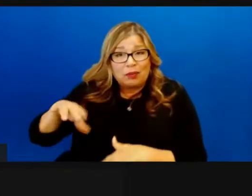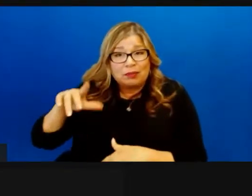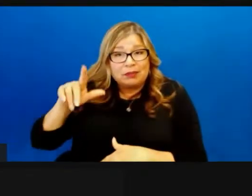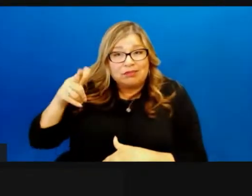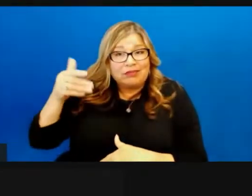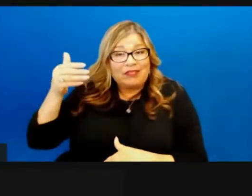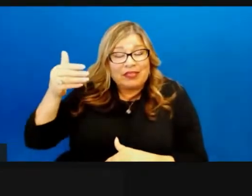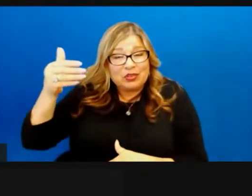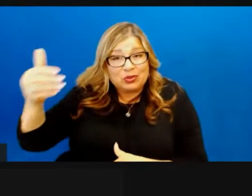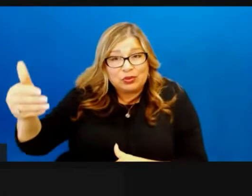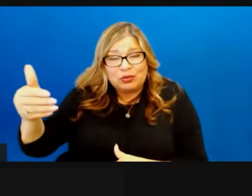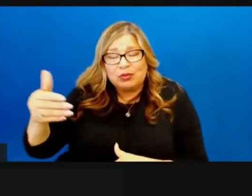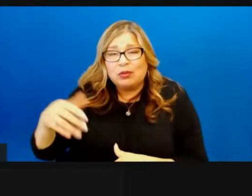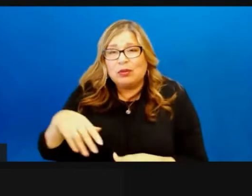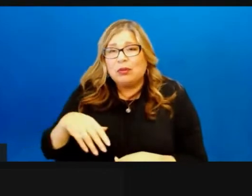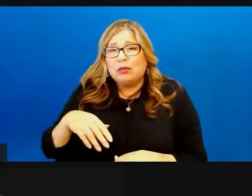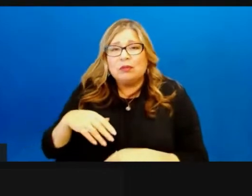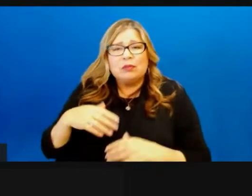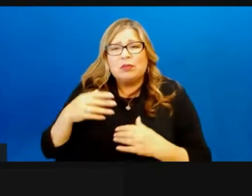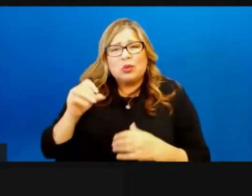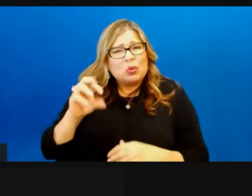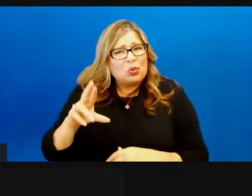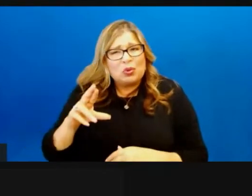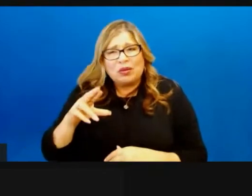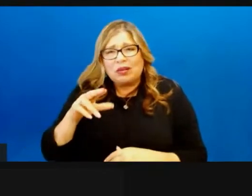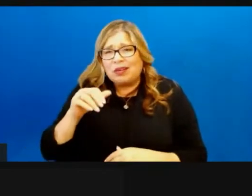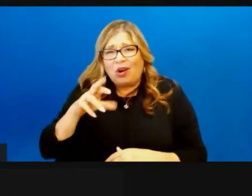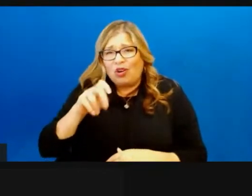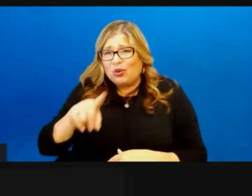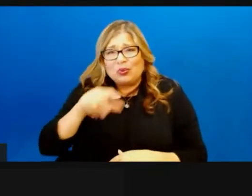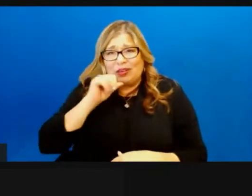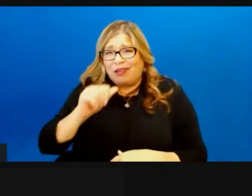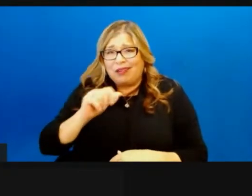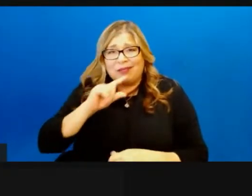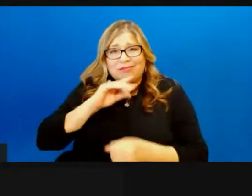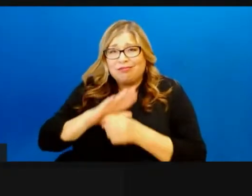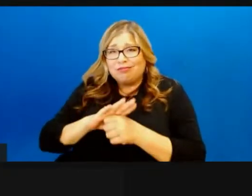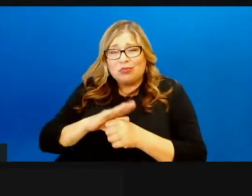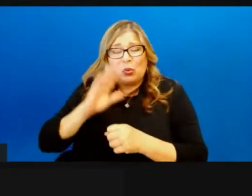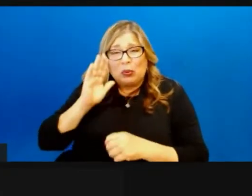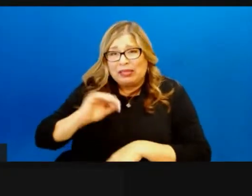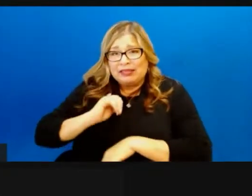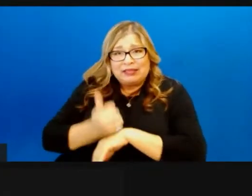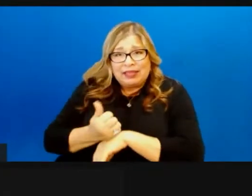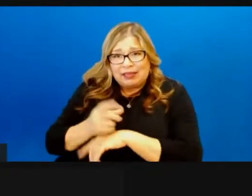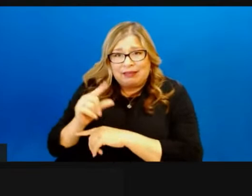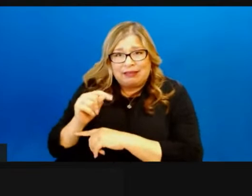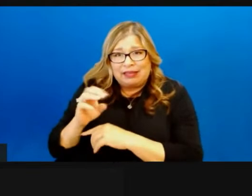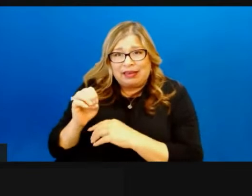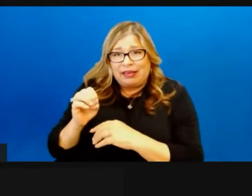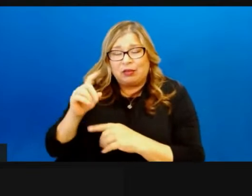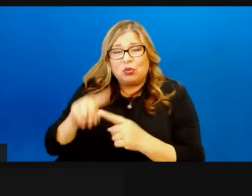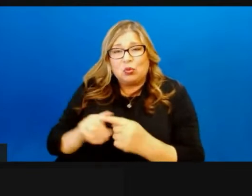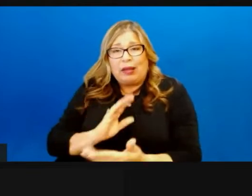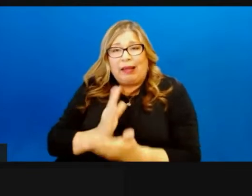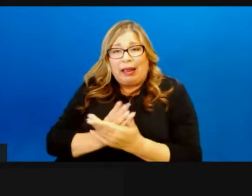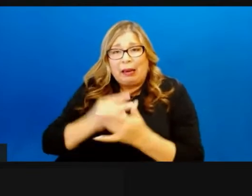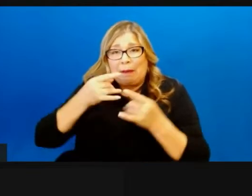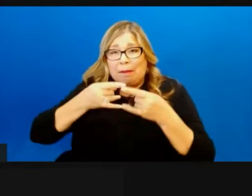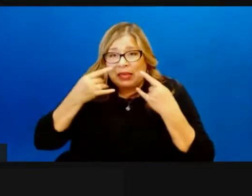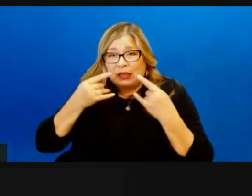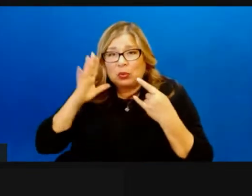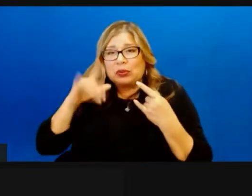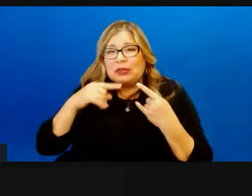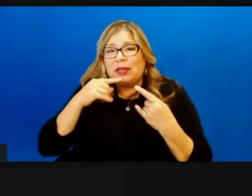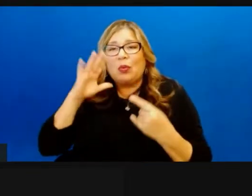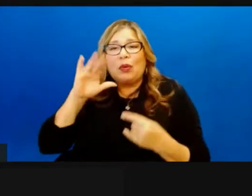point? Or are you not even committing to set a date today, for ending the mandate? You'll just say, we're going to get another update on the 28th. Like,